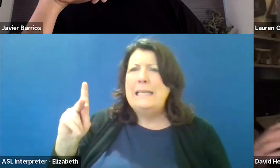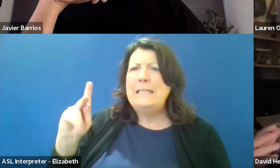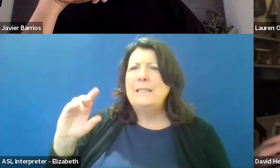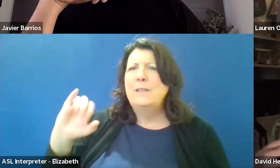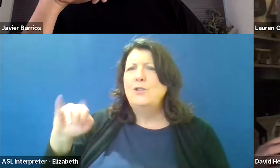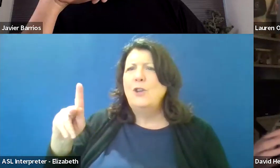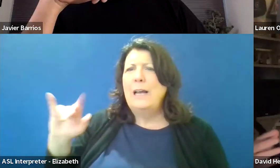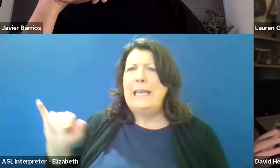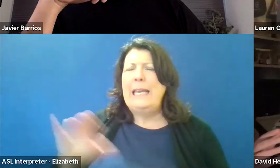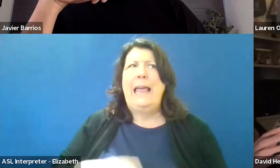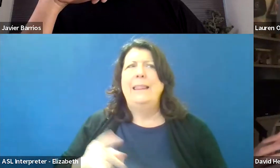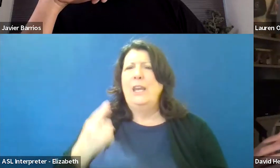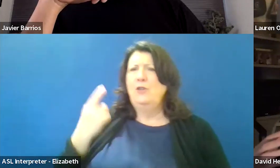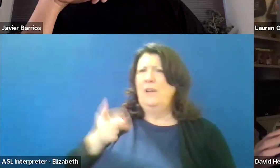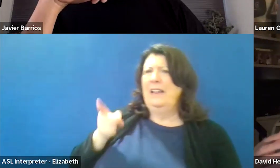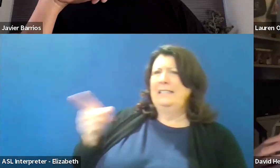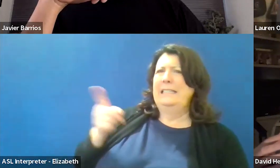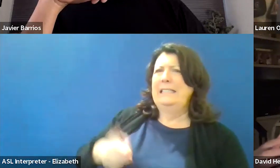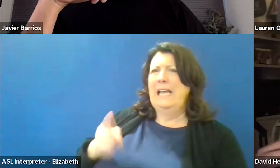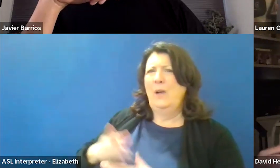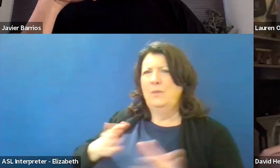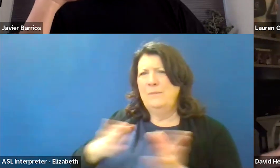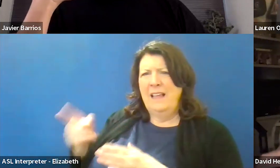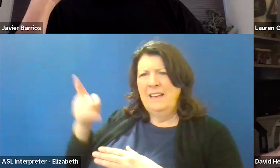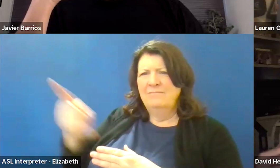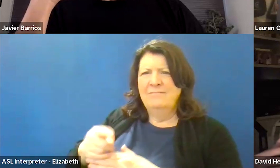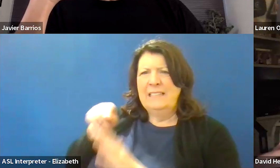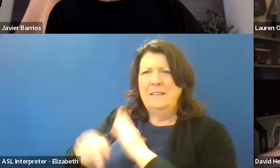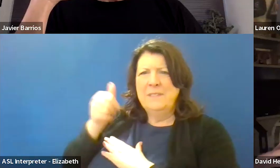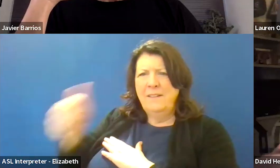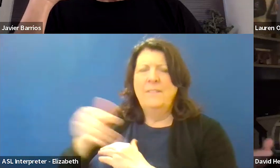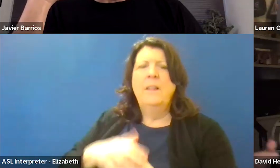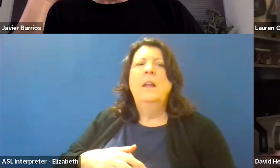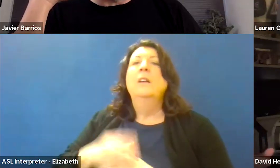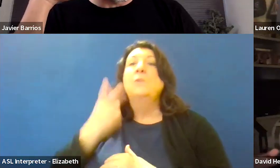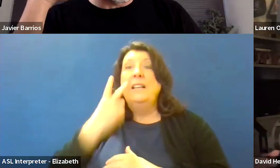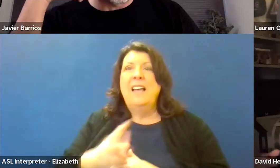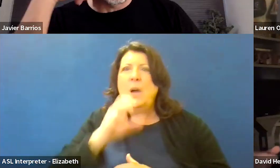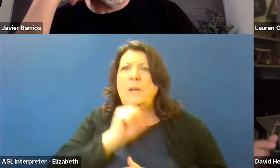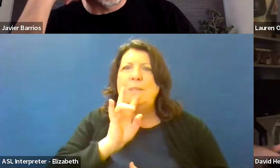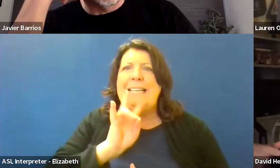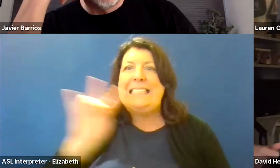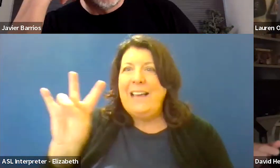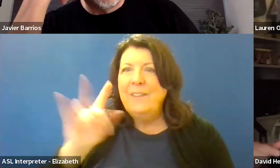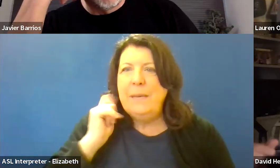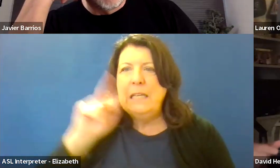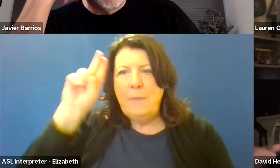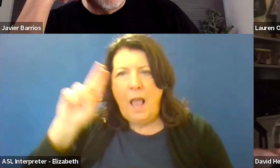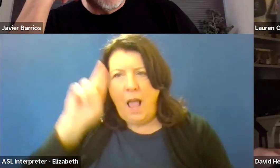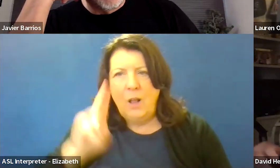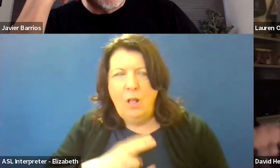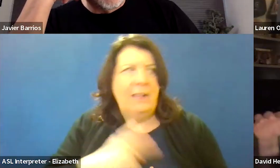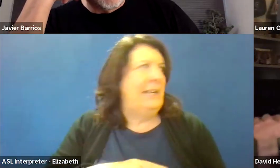it's a superheated thing. I saw that in the drive-in when I was like 7 because my uncle smuggled me in because he wanted to see it. So he stuck me in the trunk of his old